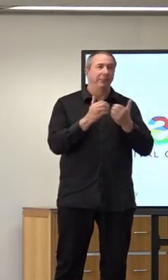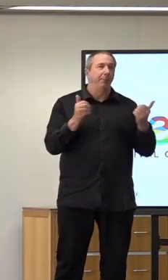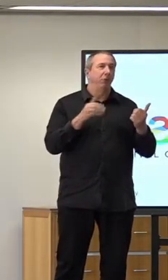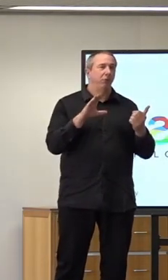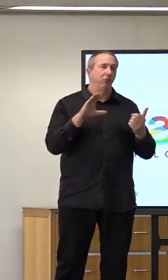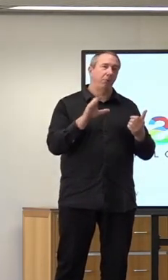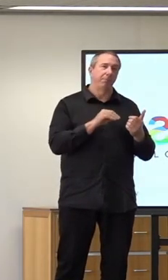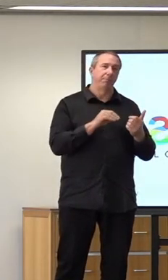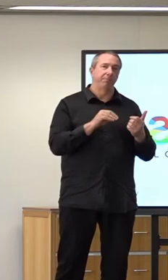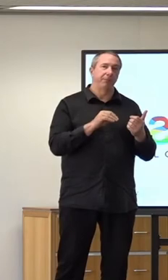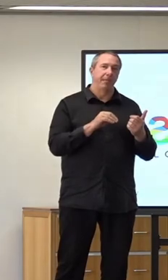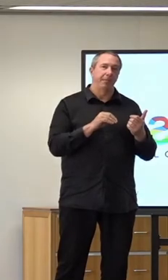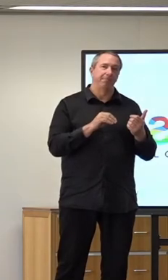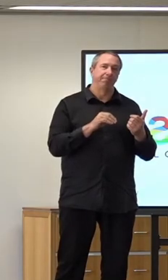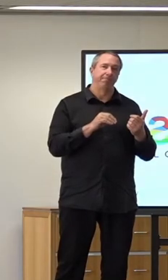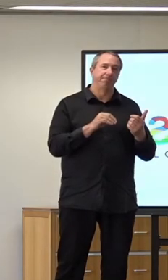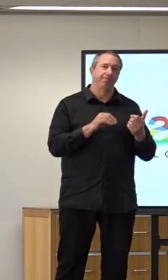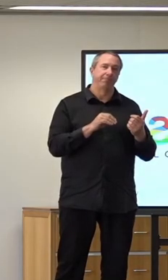practice